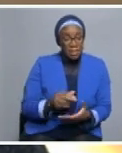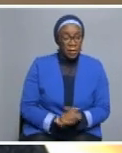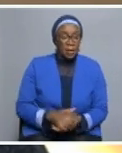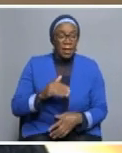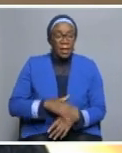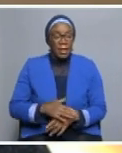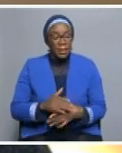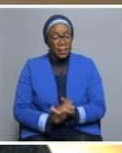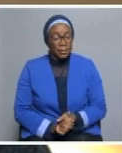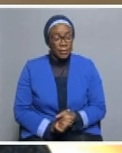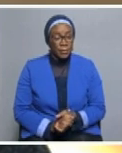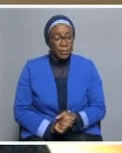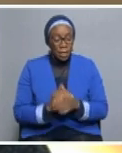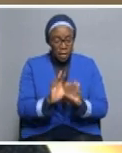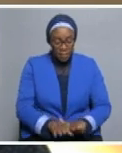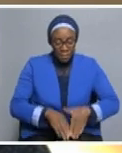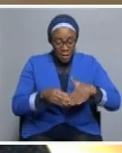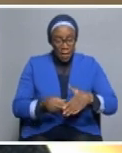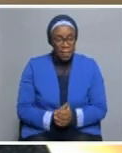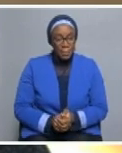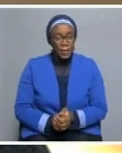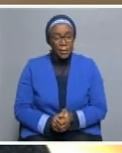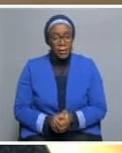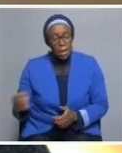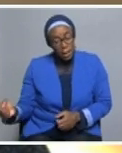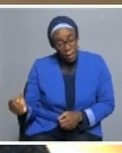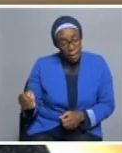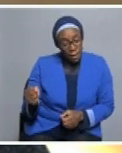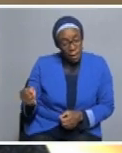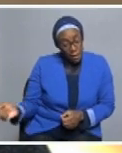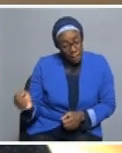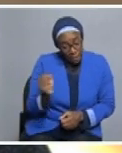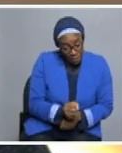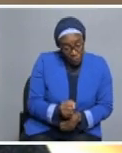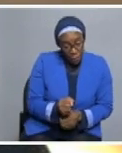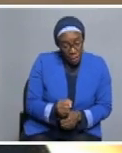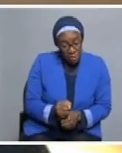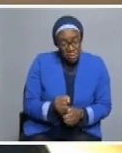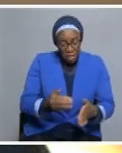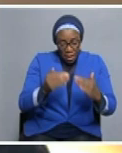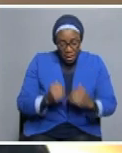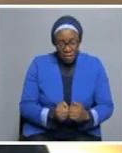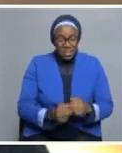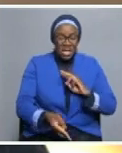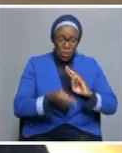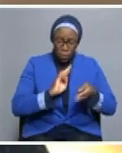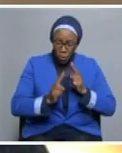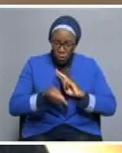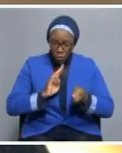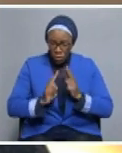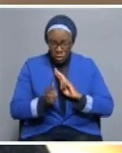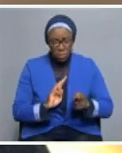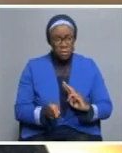after debate. So the National Assembly appoints after conducting a vote, and the full majority